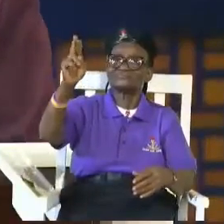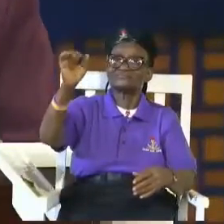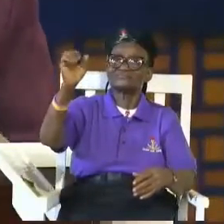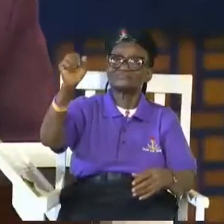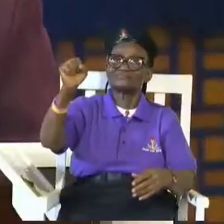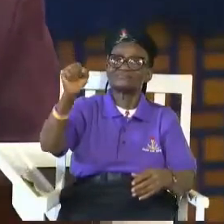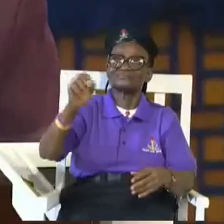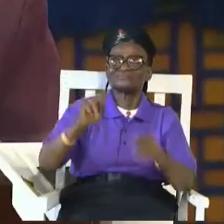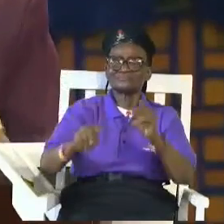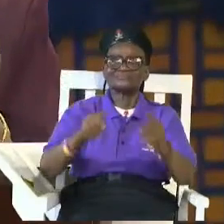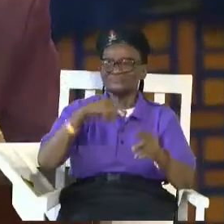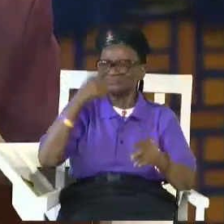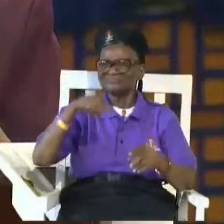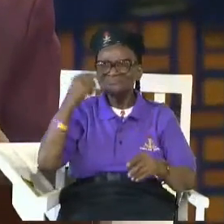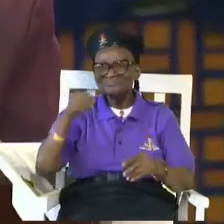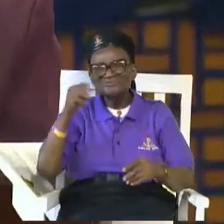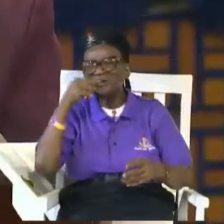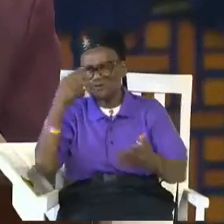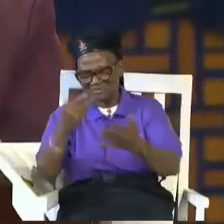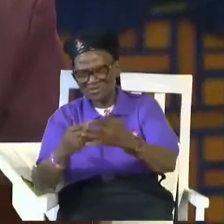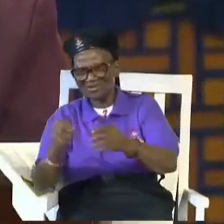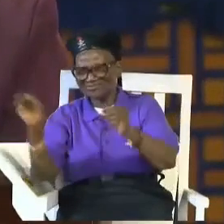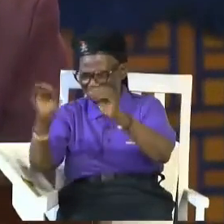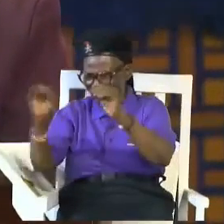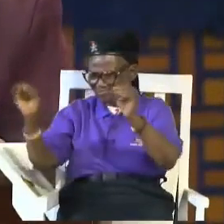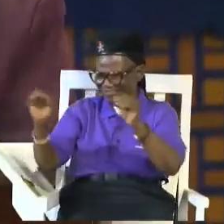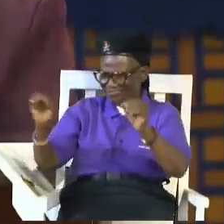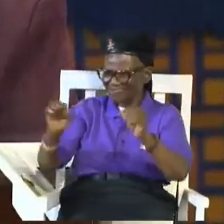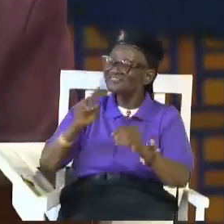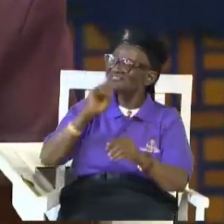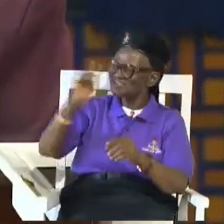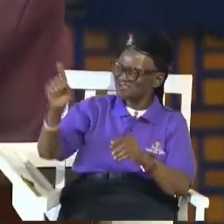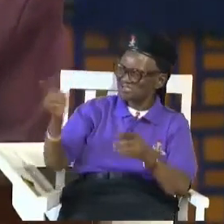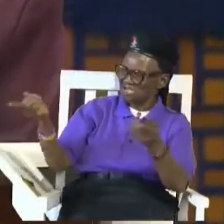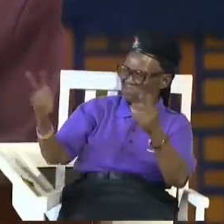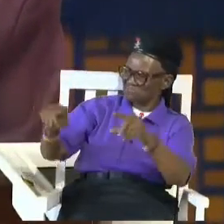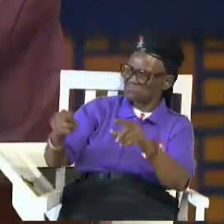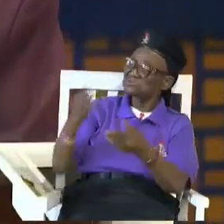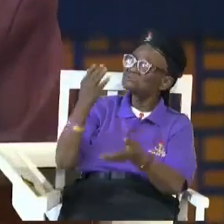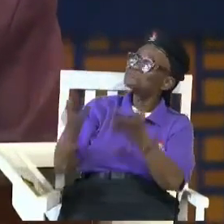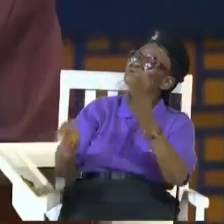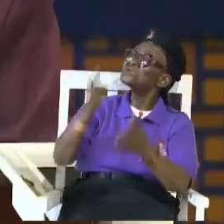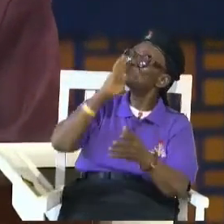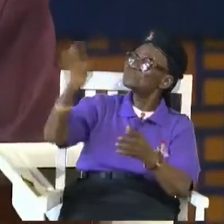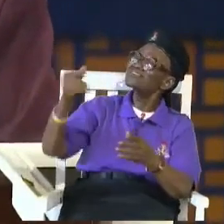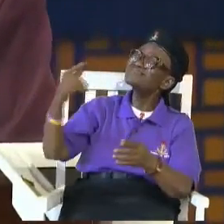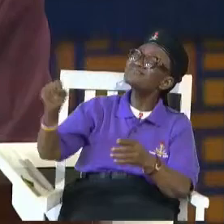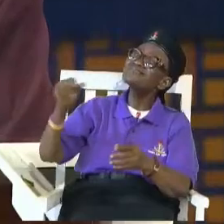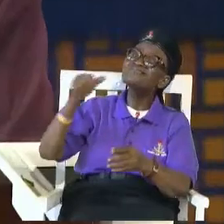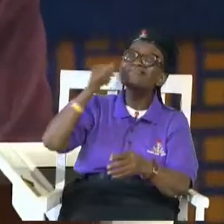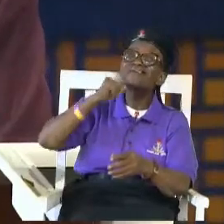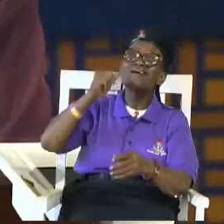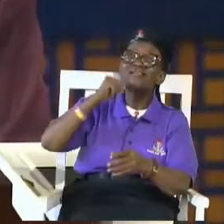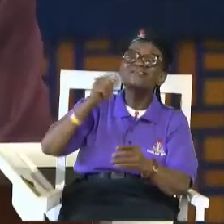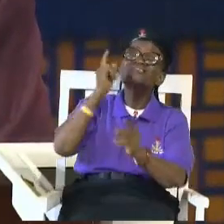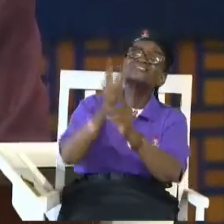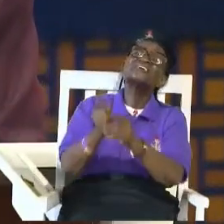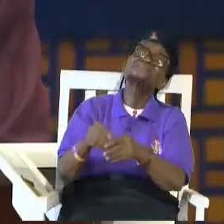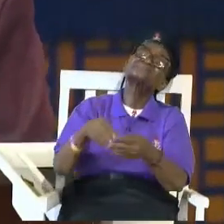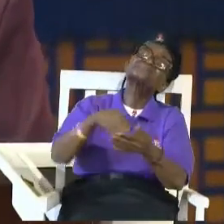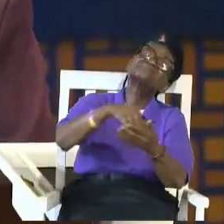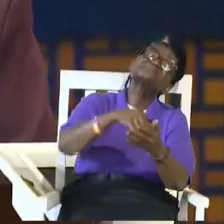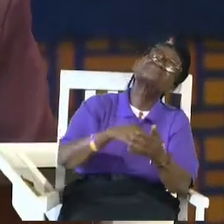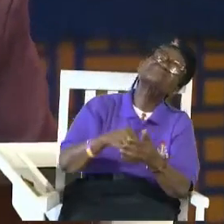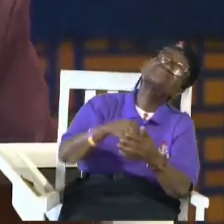But the people said, well, nothing really happened. Maybe the girl just fainted. I